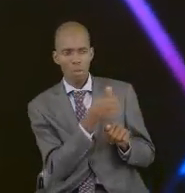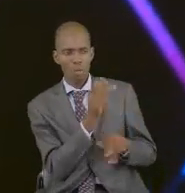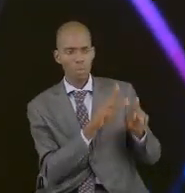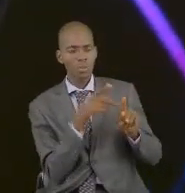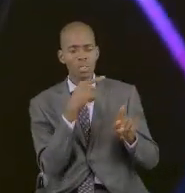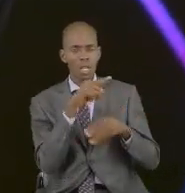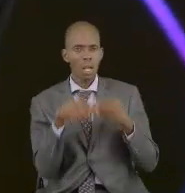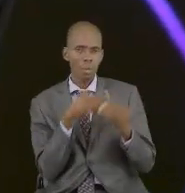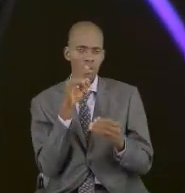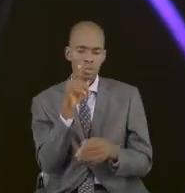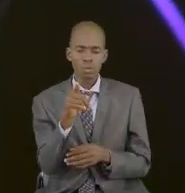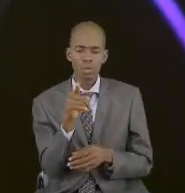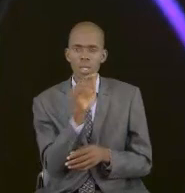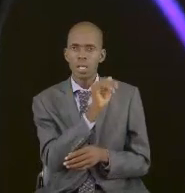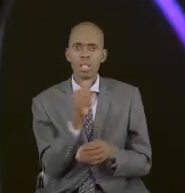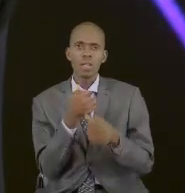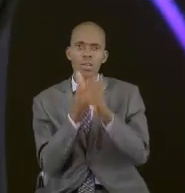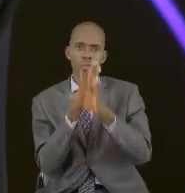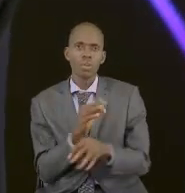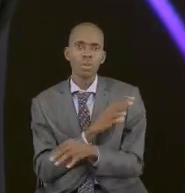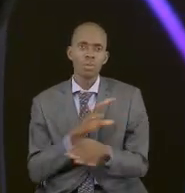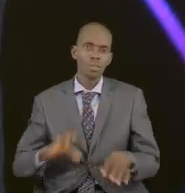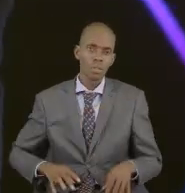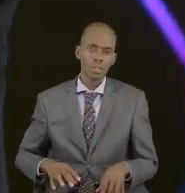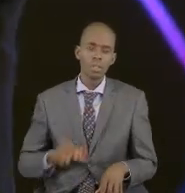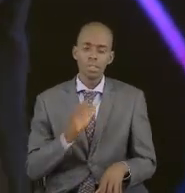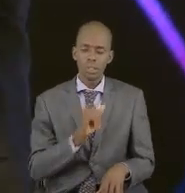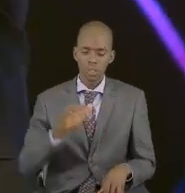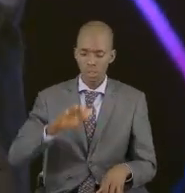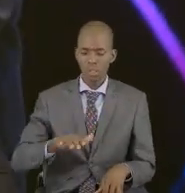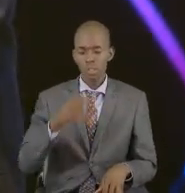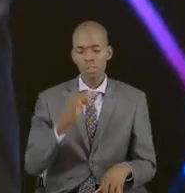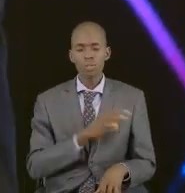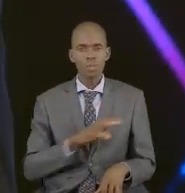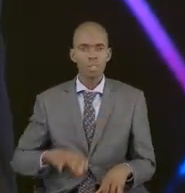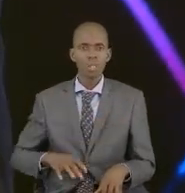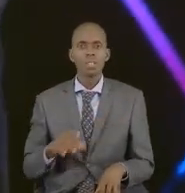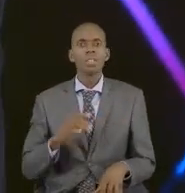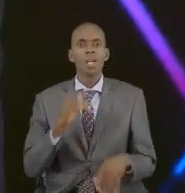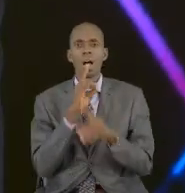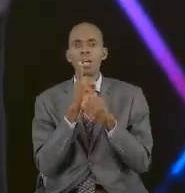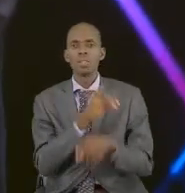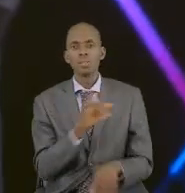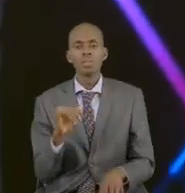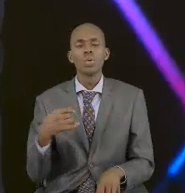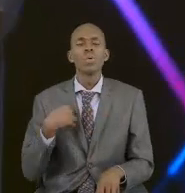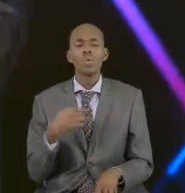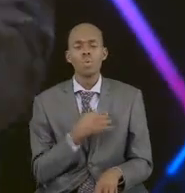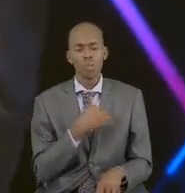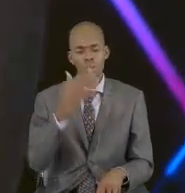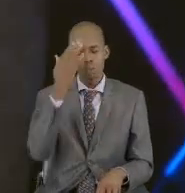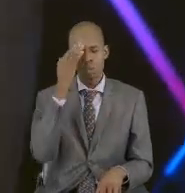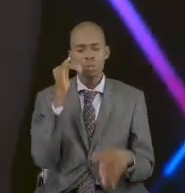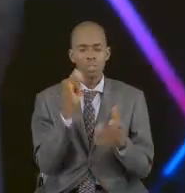follower of Christ, a child of God, we know that thou art